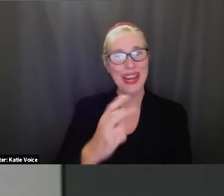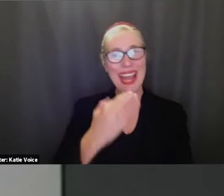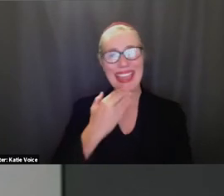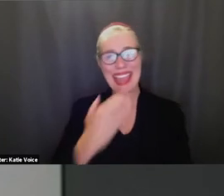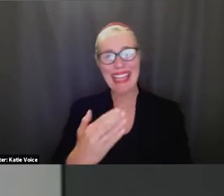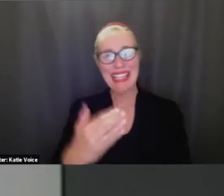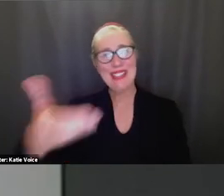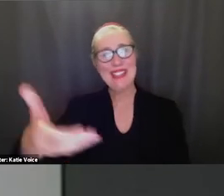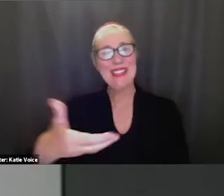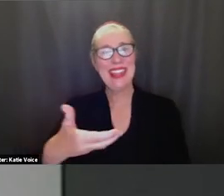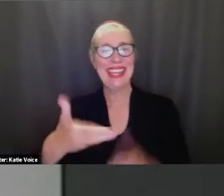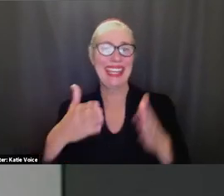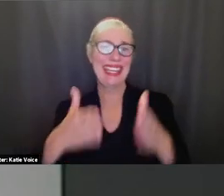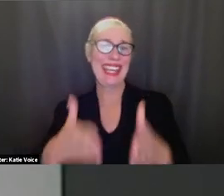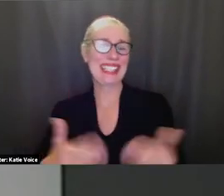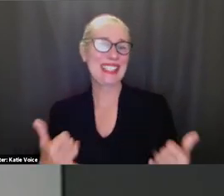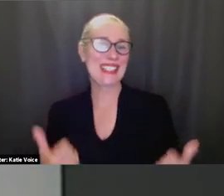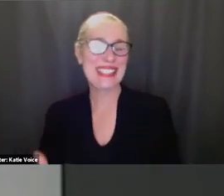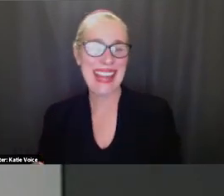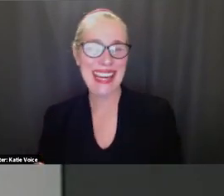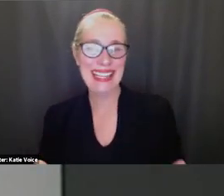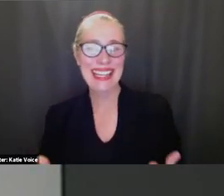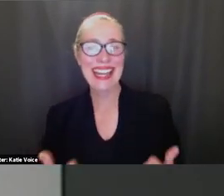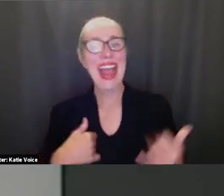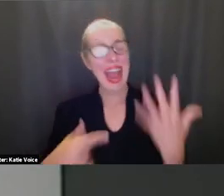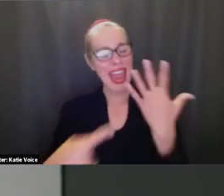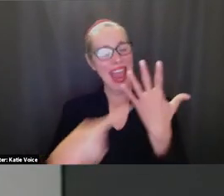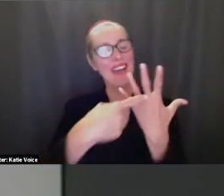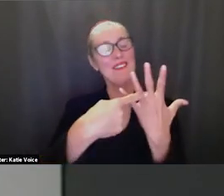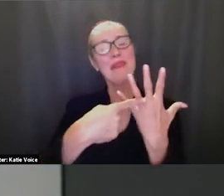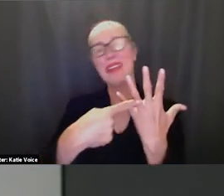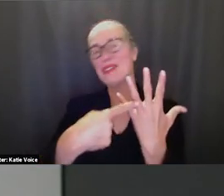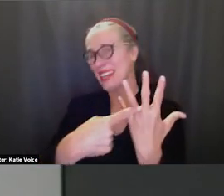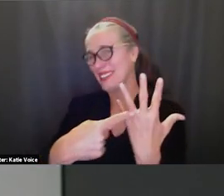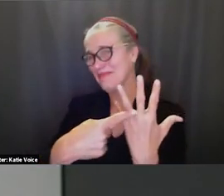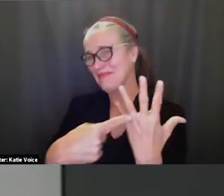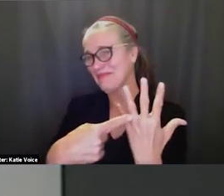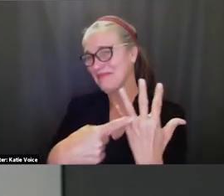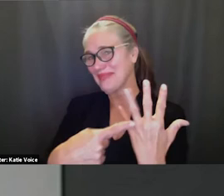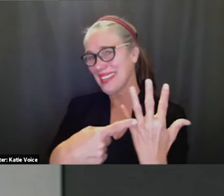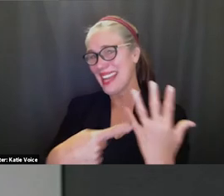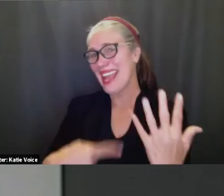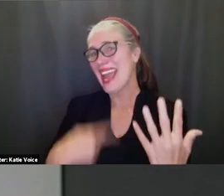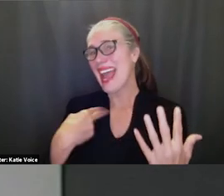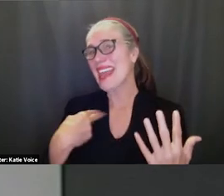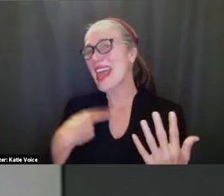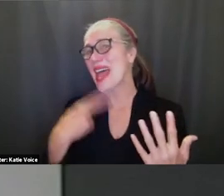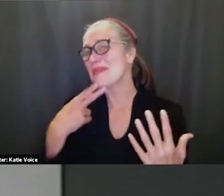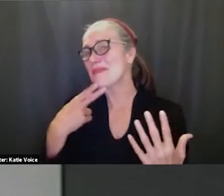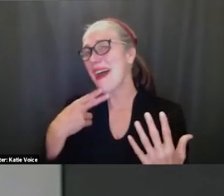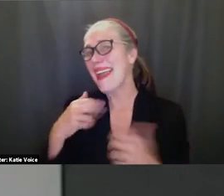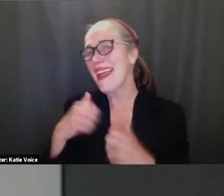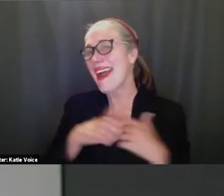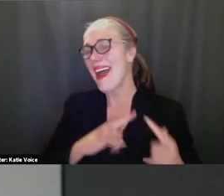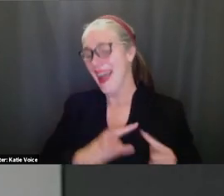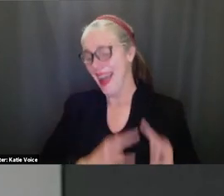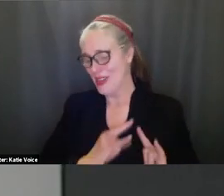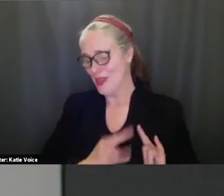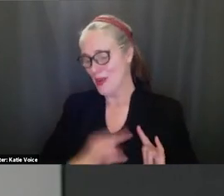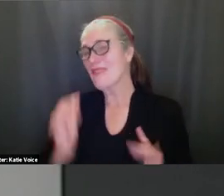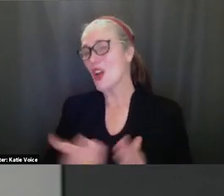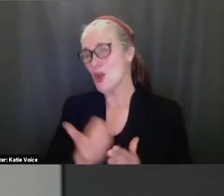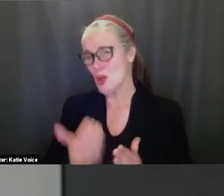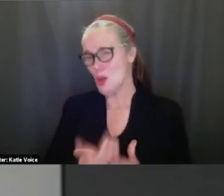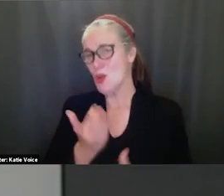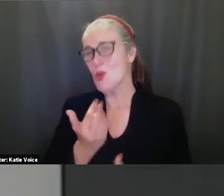guest today and i i'm also sporting my ring and i want to let my honey know out there that i do have a new ring and i have honey